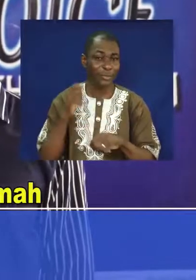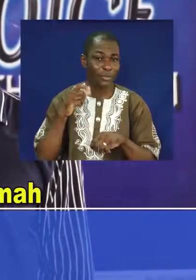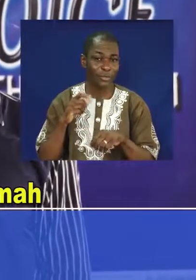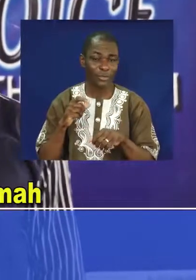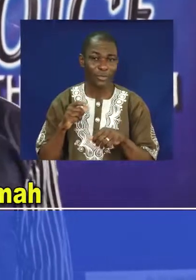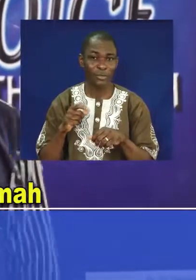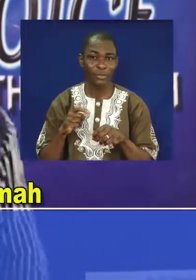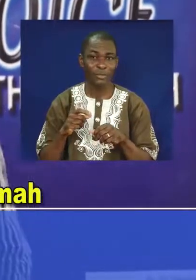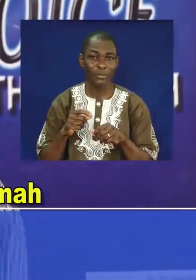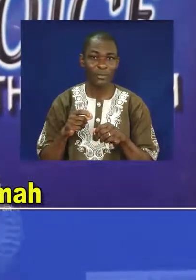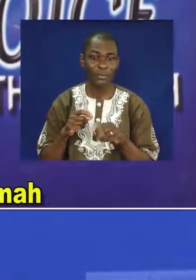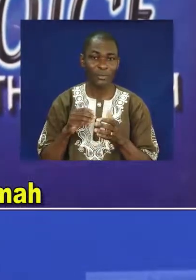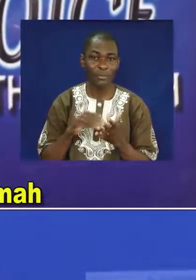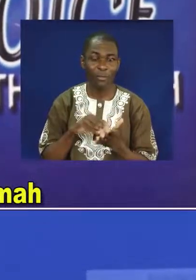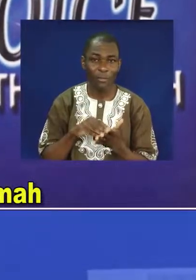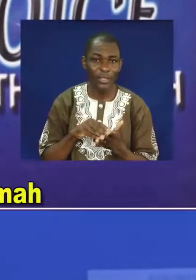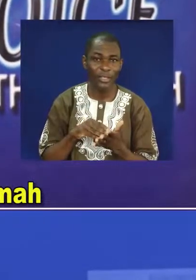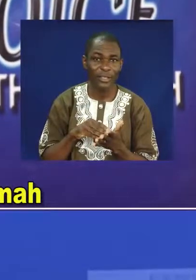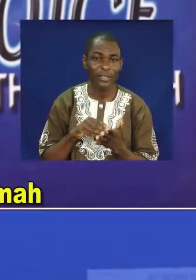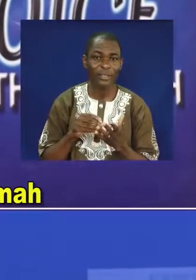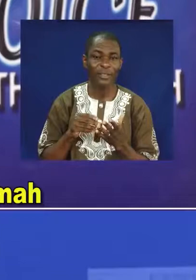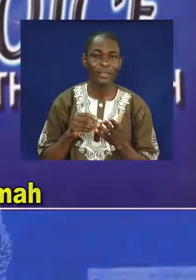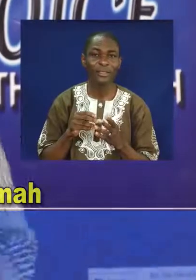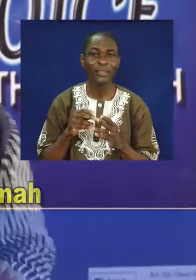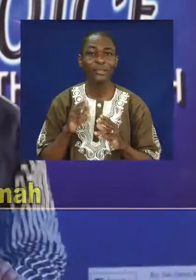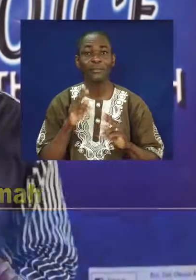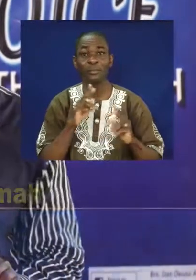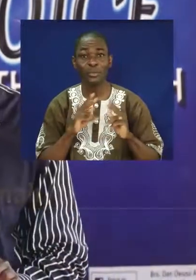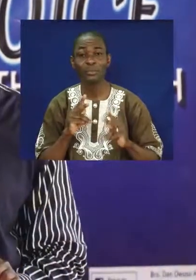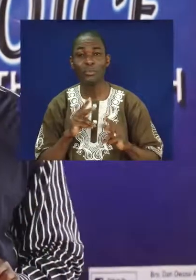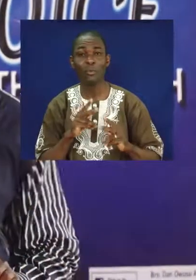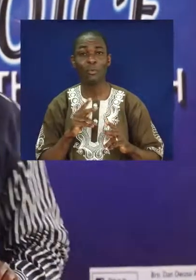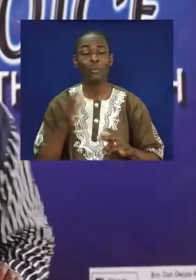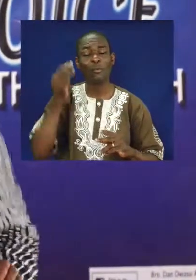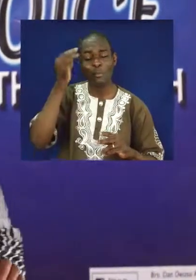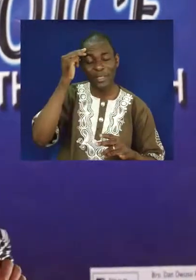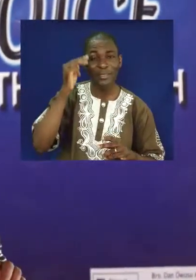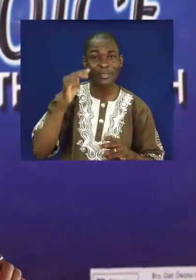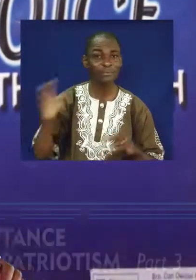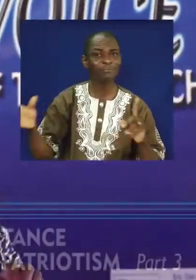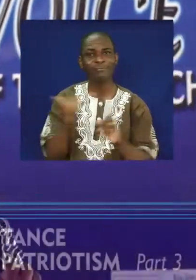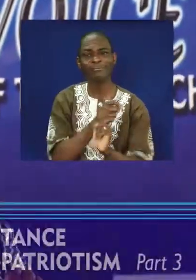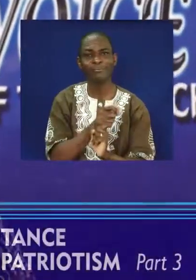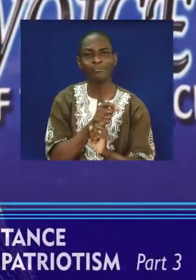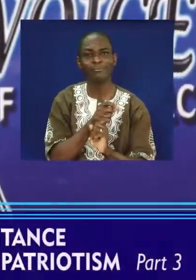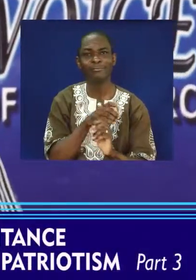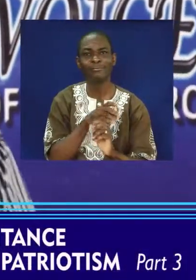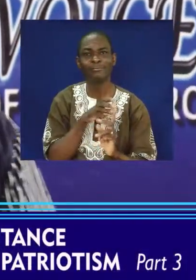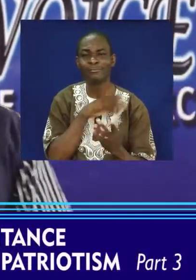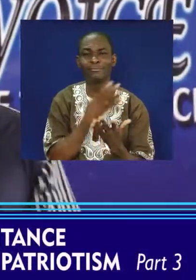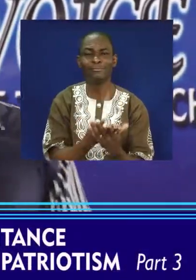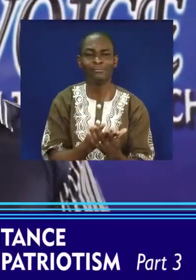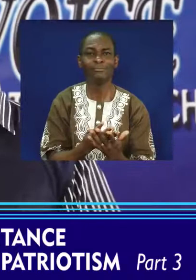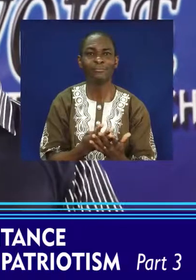jail. Obia, one near Bania, betting near one or two. A rias a sicker, and you rias any munyam. And you know,